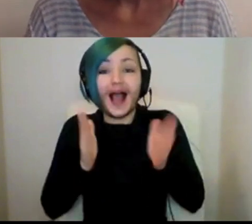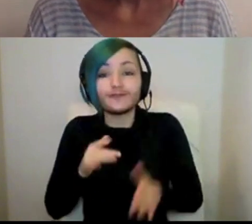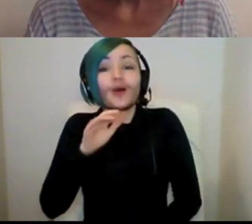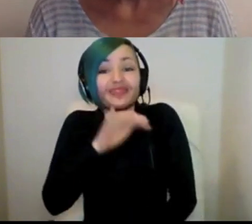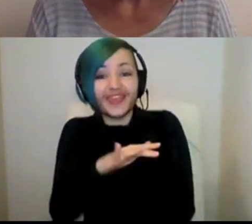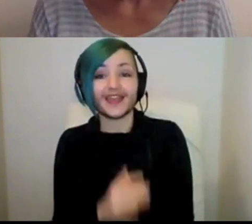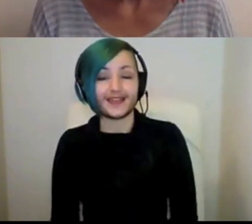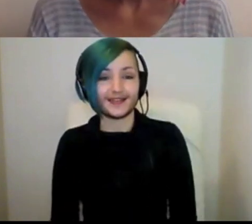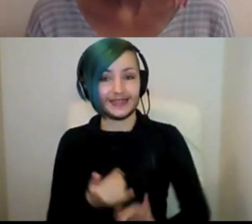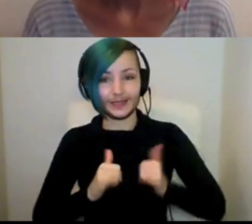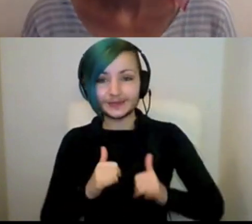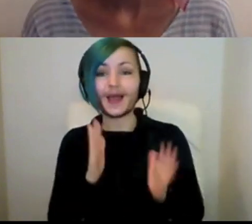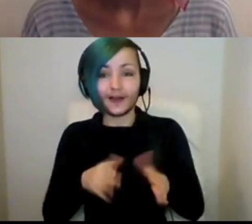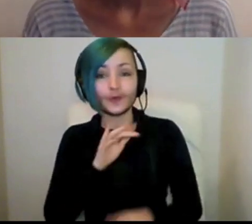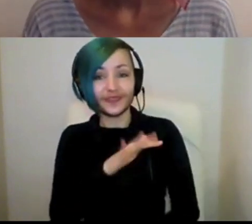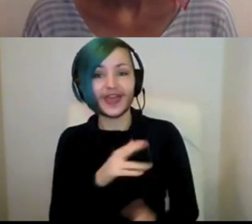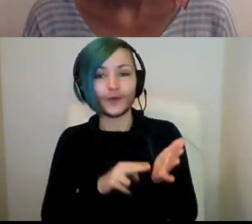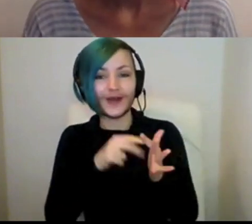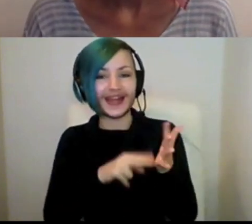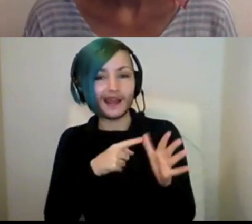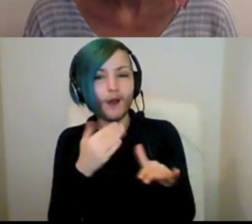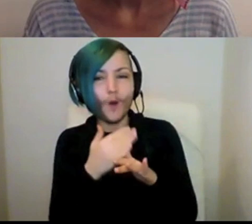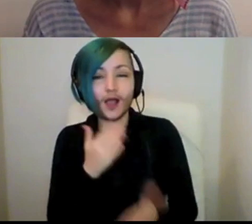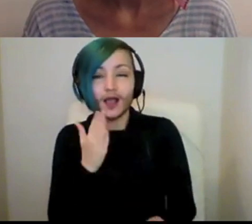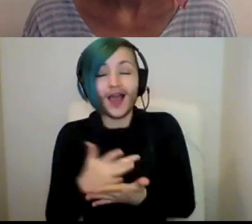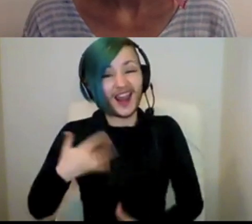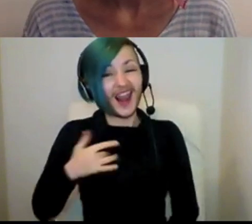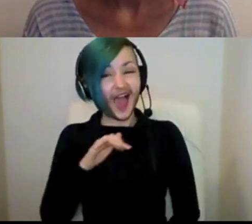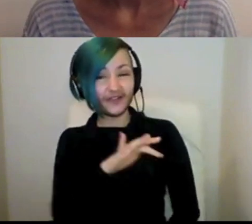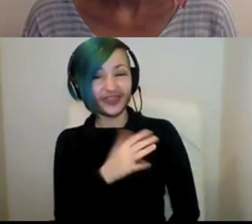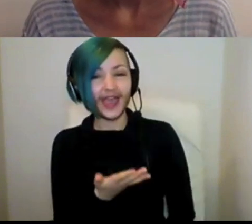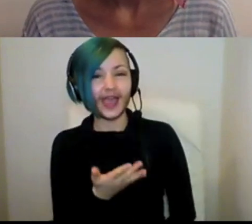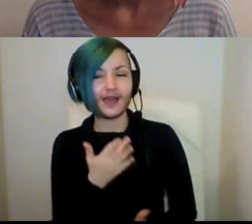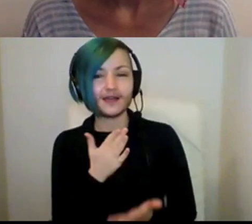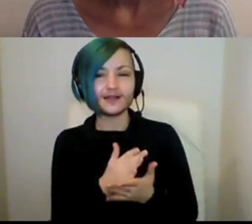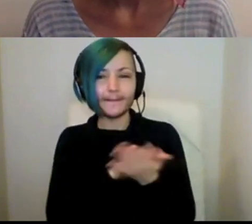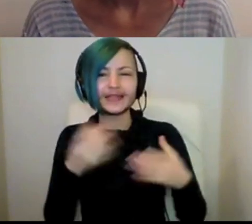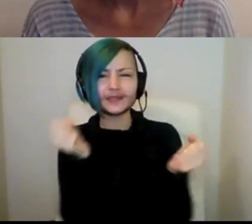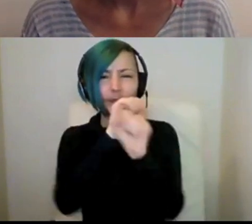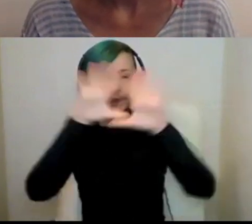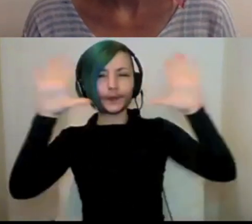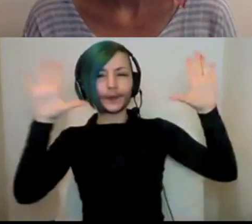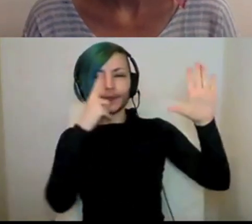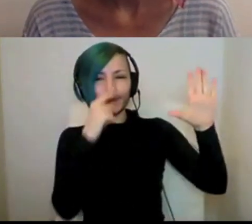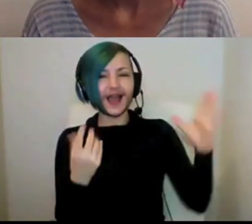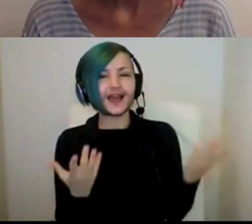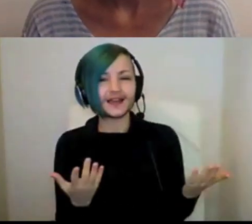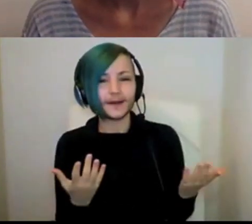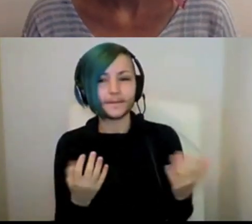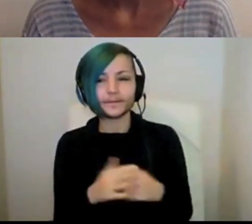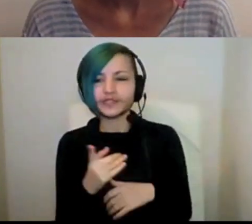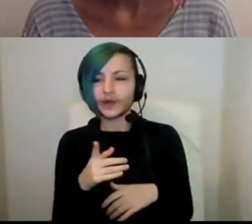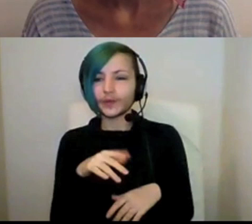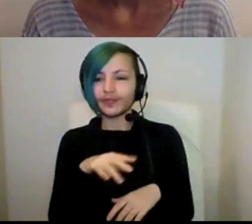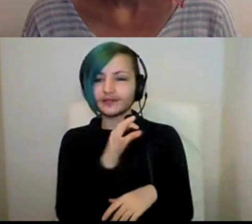like how having to be there for Nana's work just explains everything. And I wonder if that is partly an answer to Ben Yao's